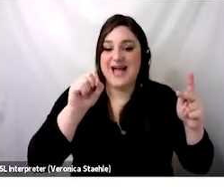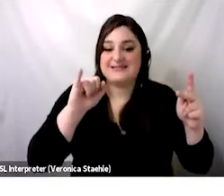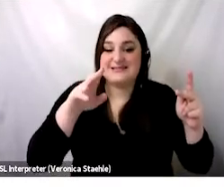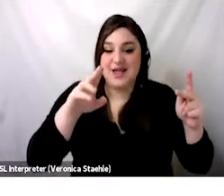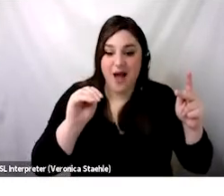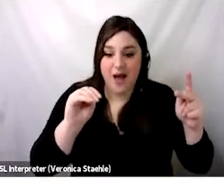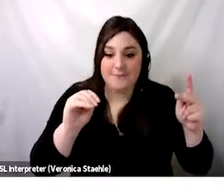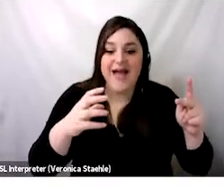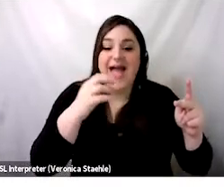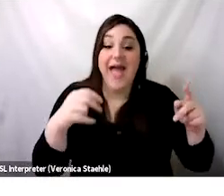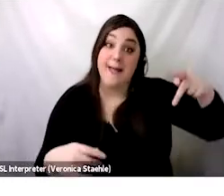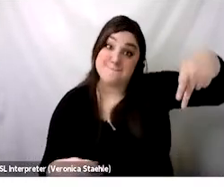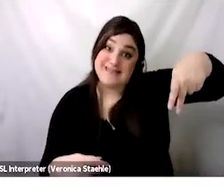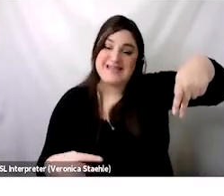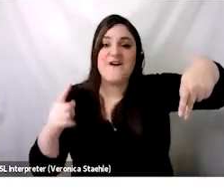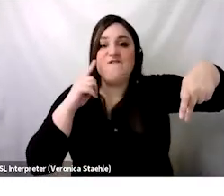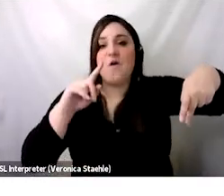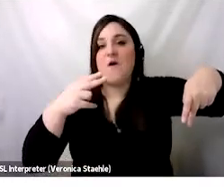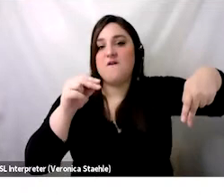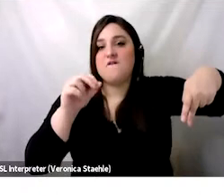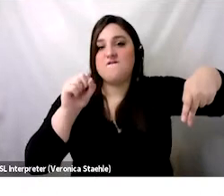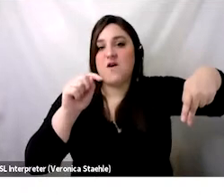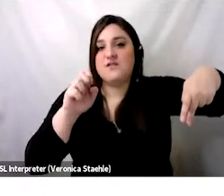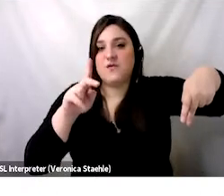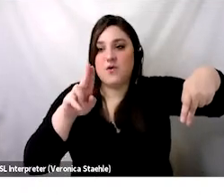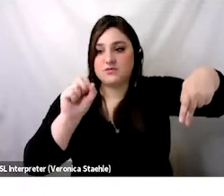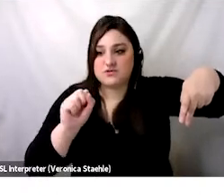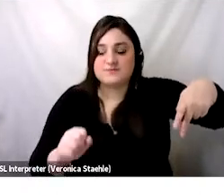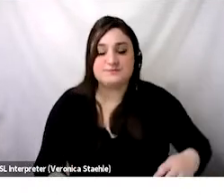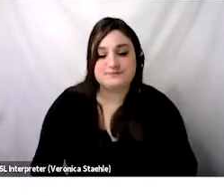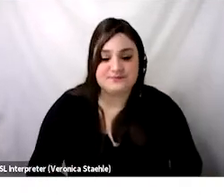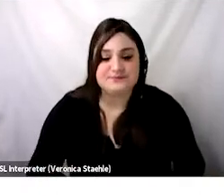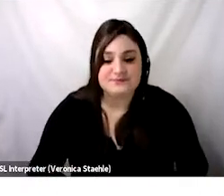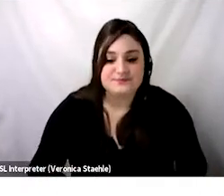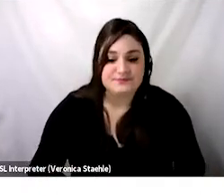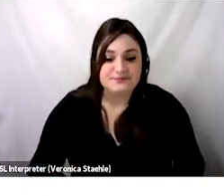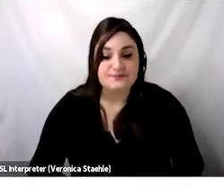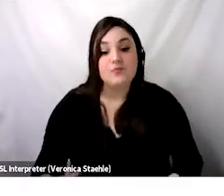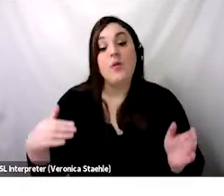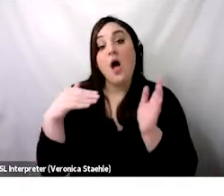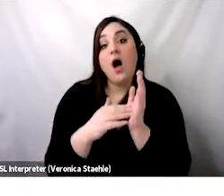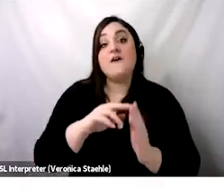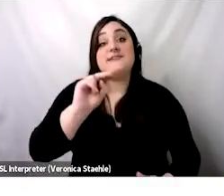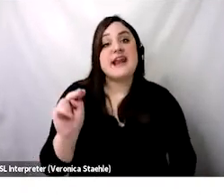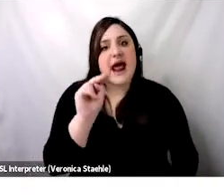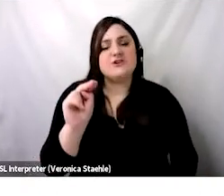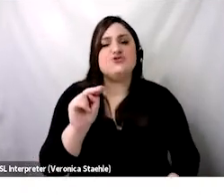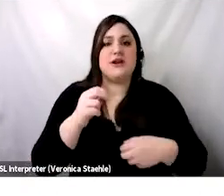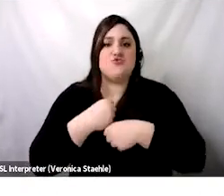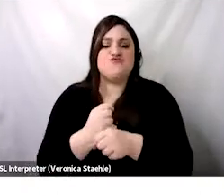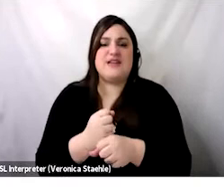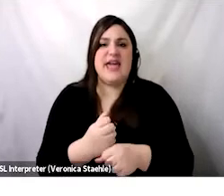usually nitrogen gives the plant its leafy complexion, but also is where the energy